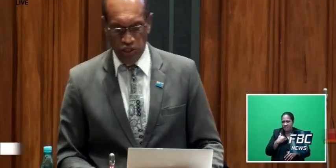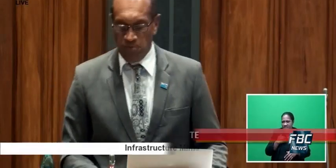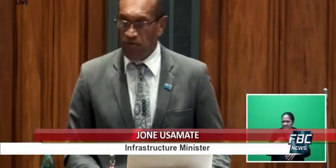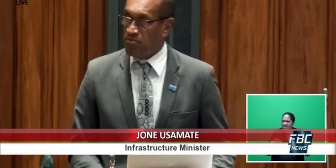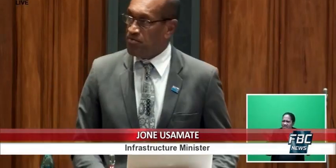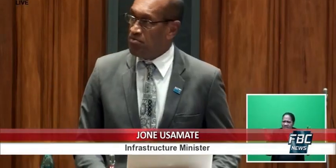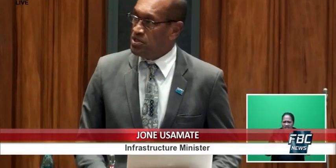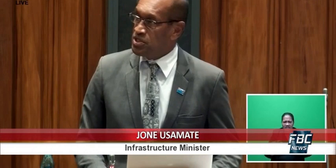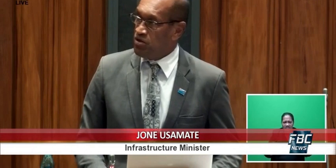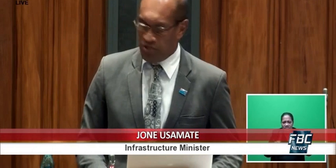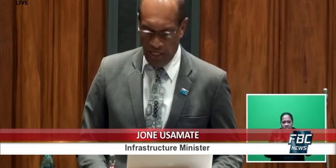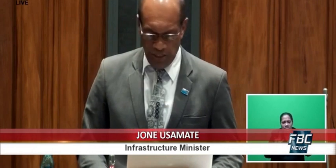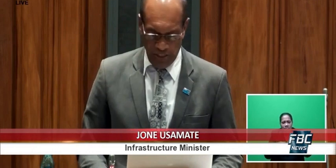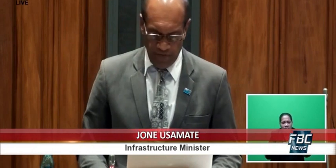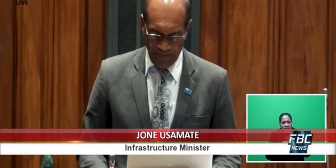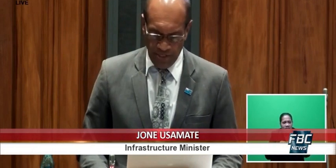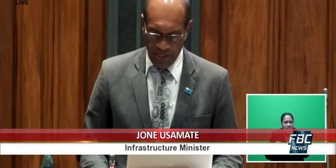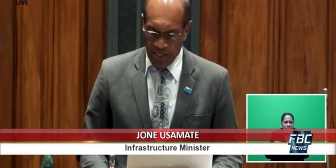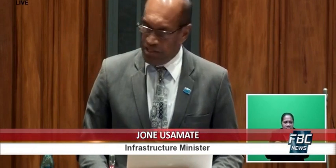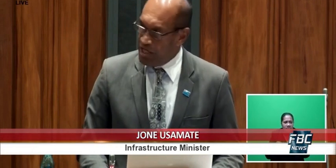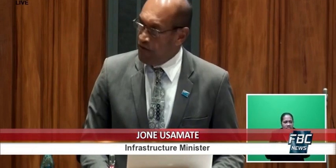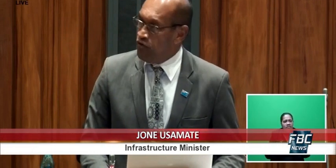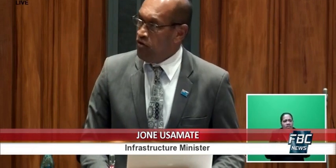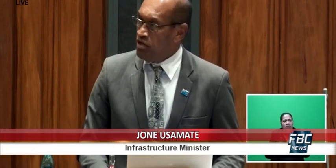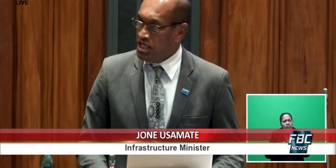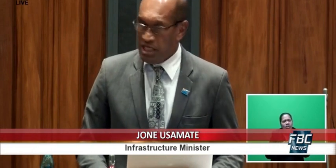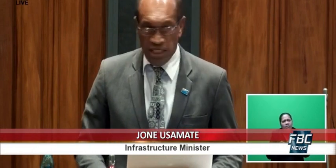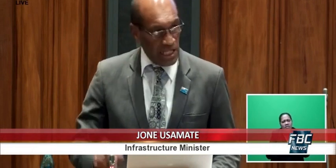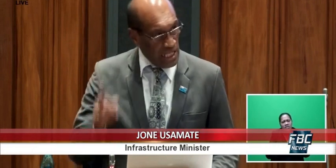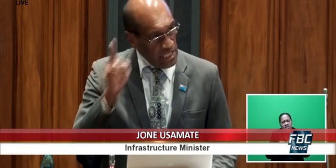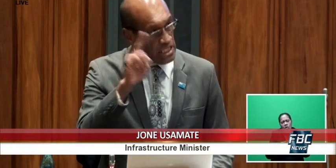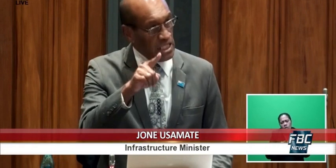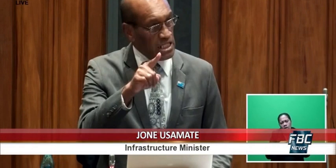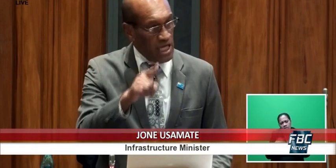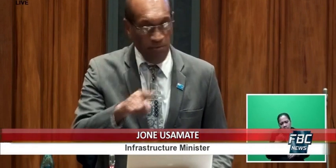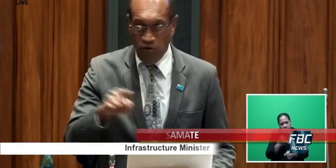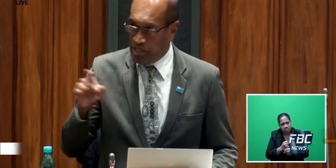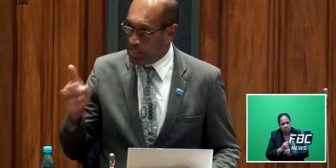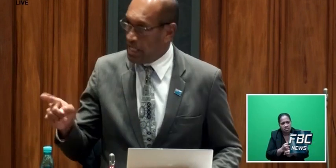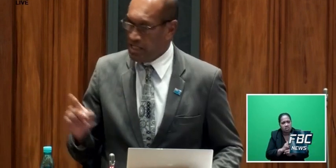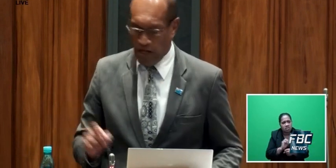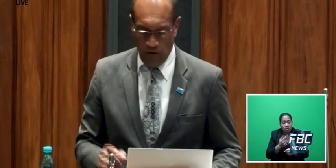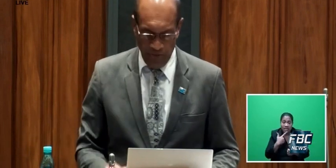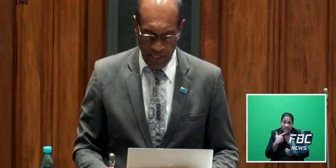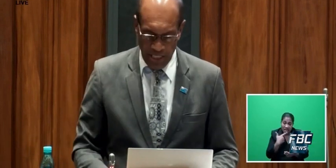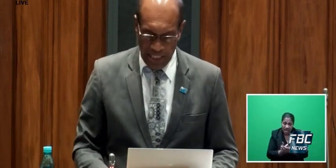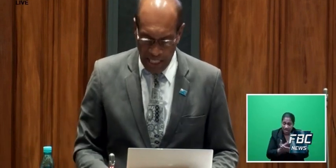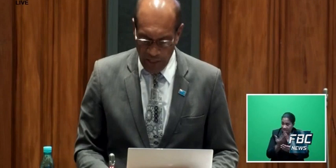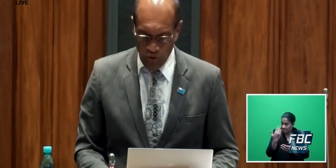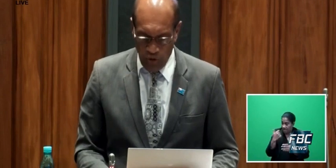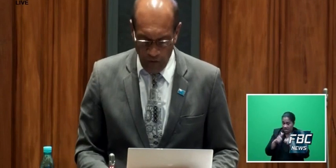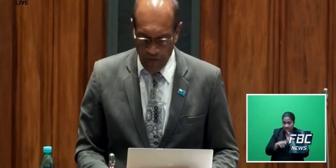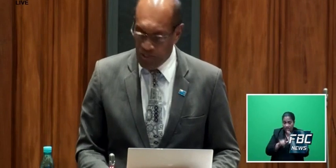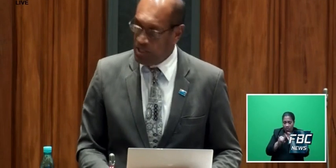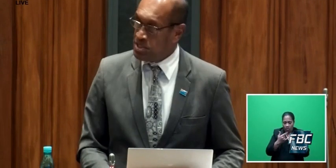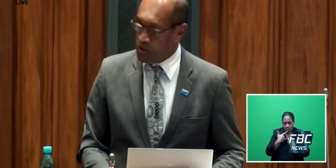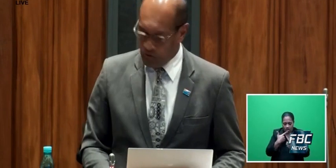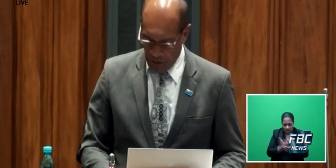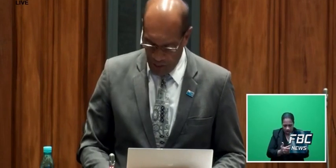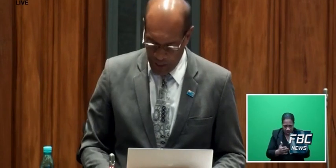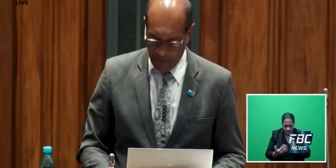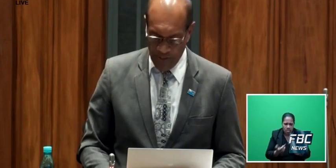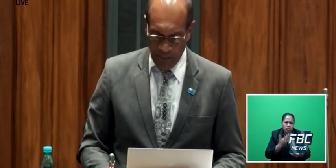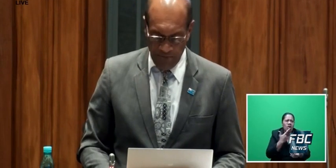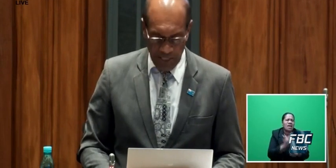the leadership of the Prime Minister or the AG. Therefore, he either lied at that time or he lied now. He lied to all Fijians as to